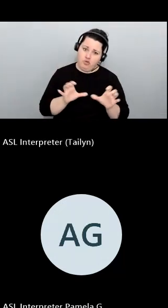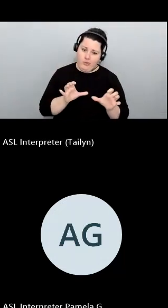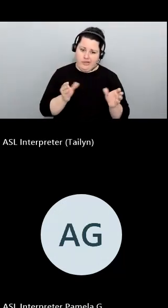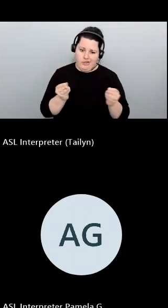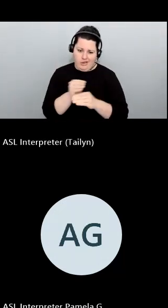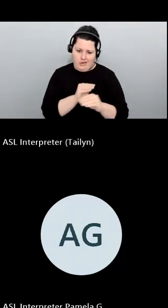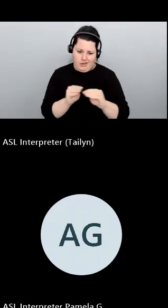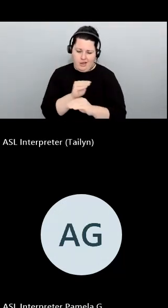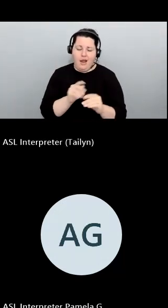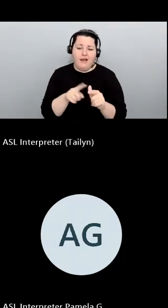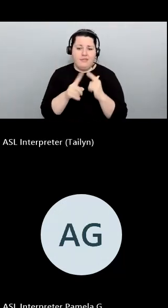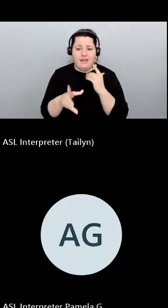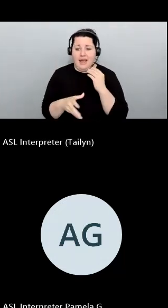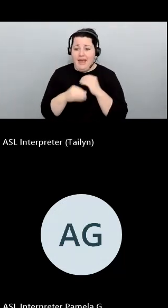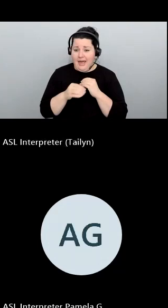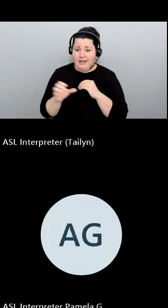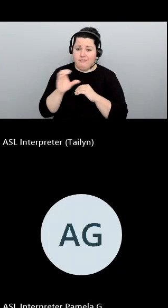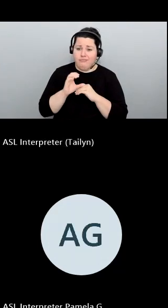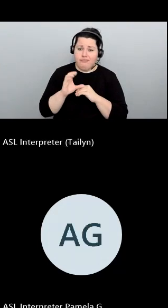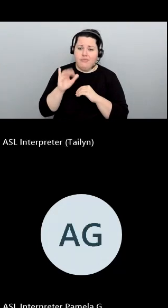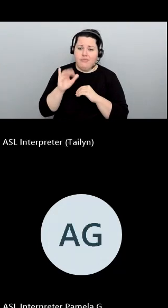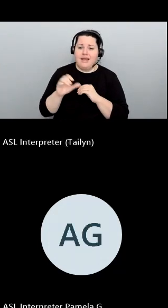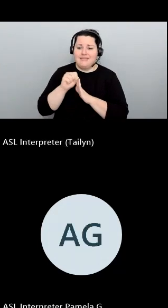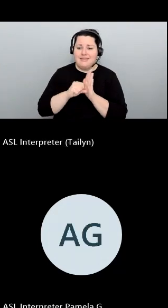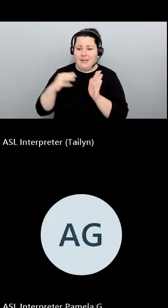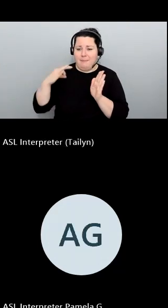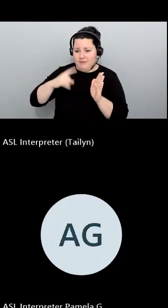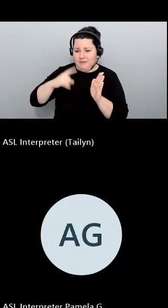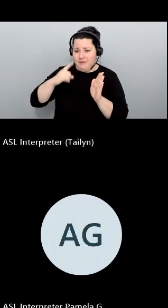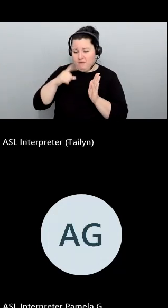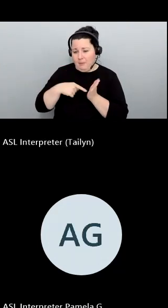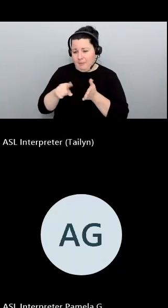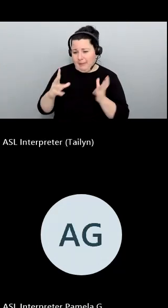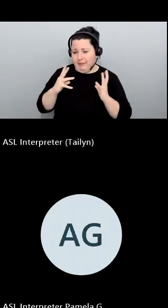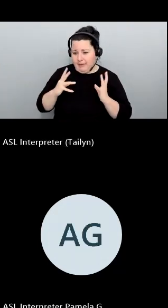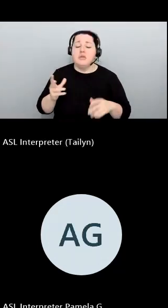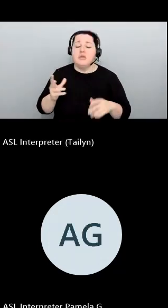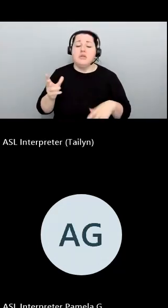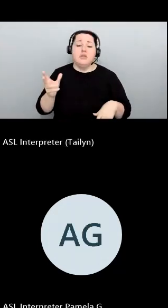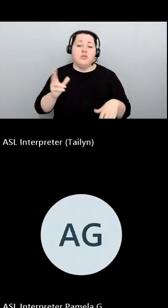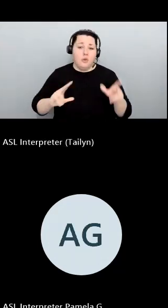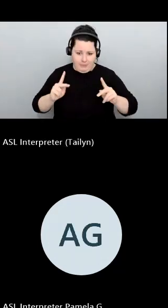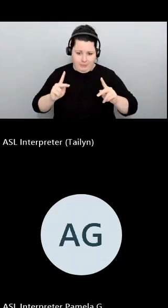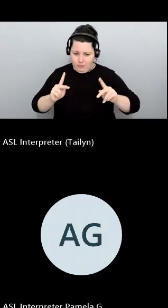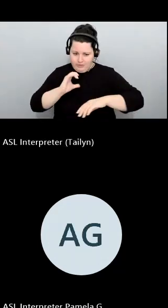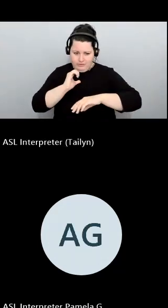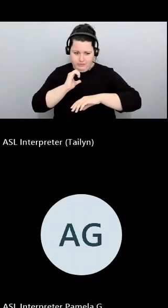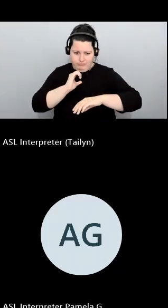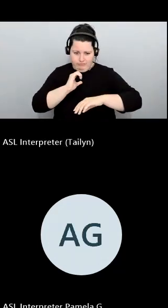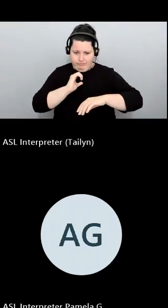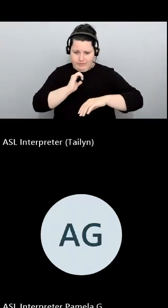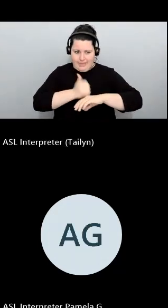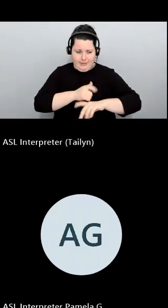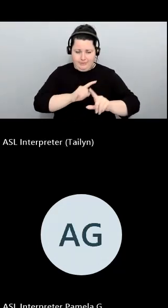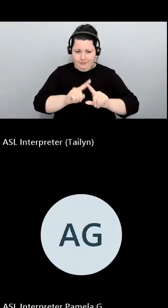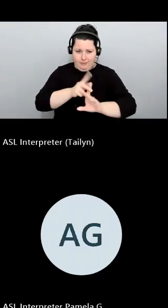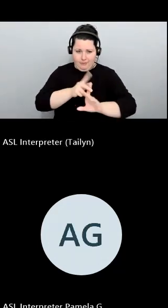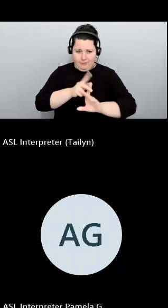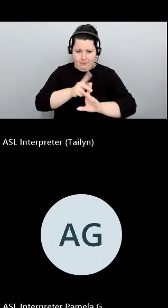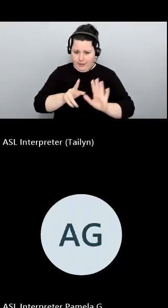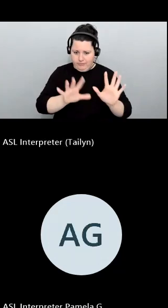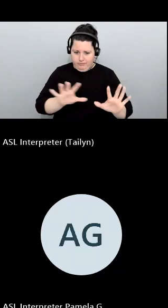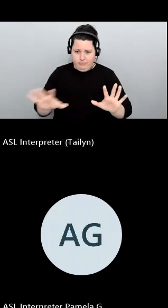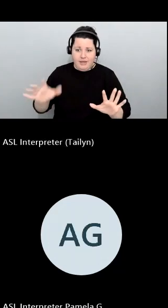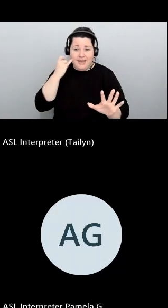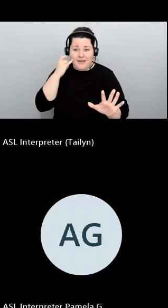add on top of that the state benefit for paid leave. People are putting together different programs. if you're the